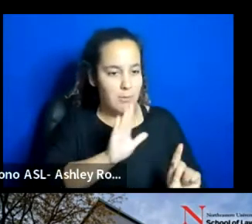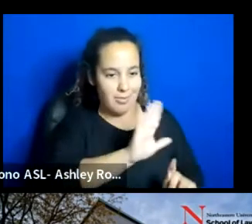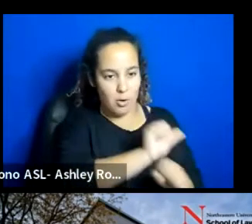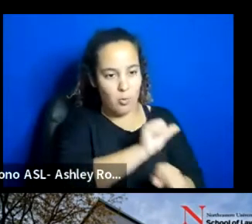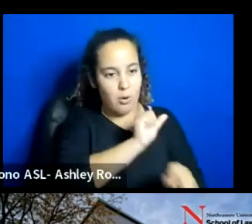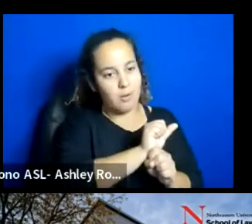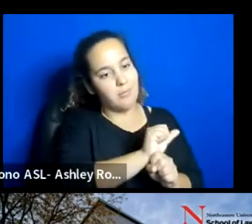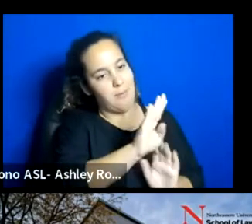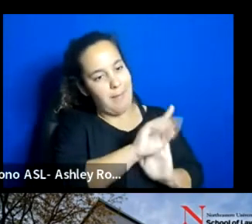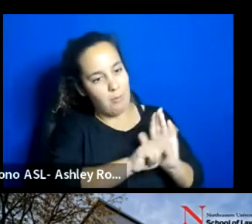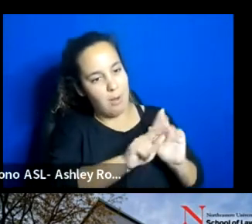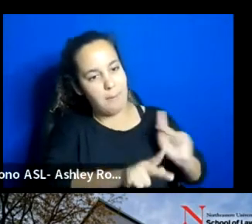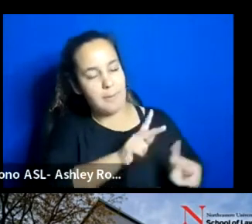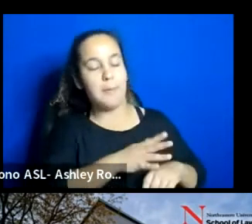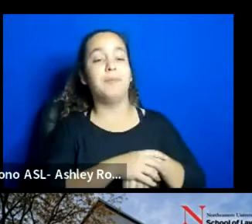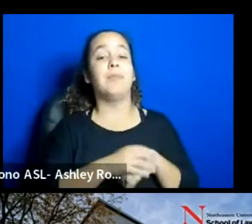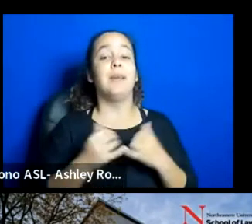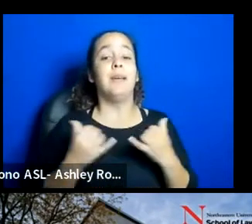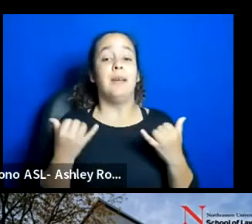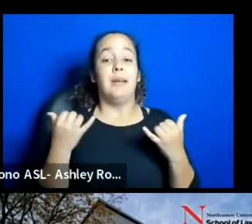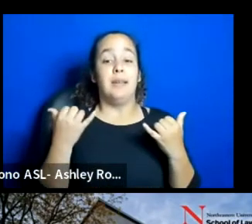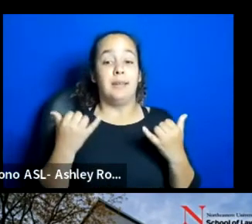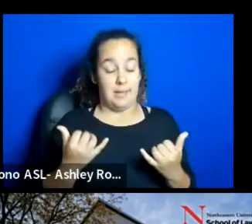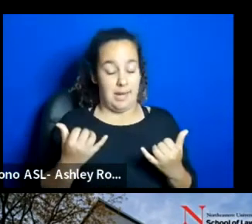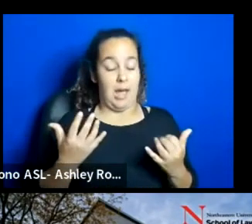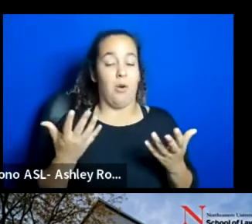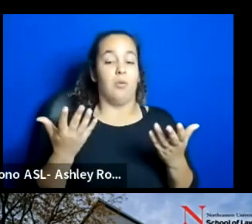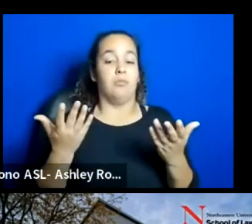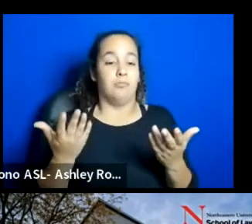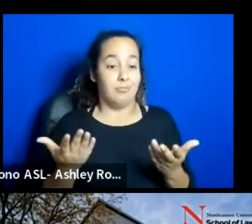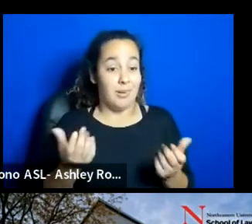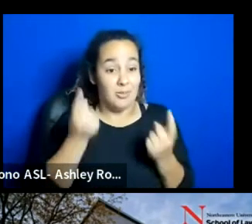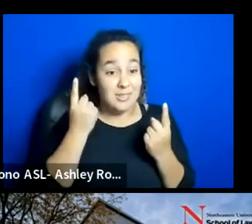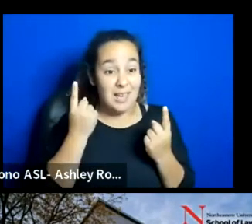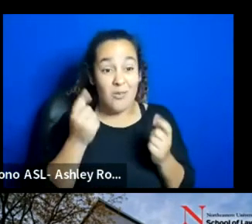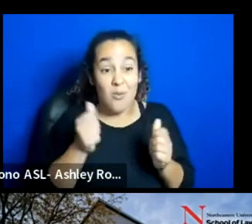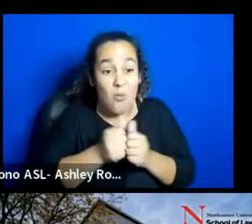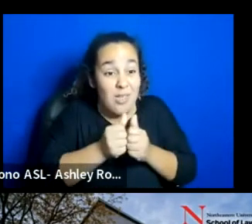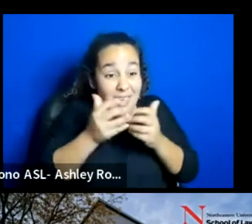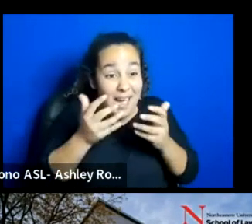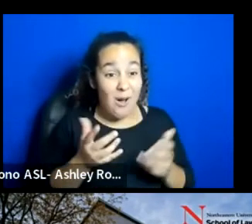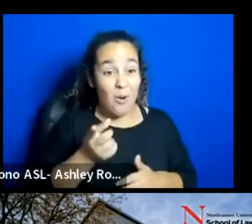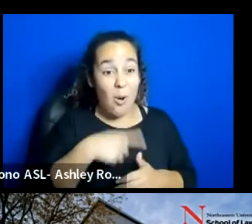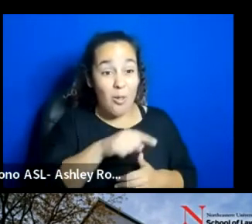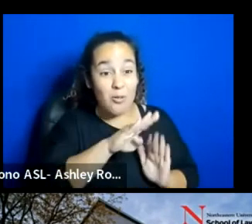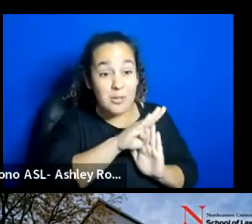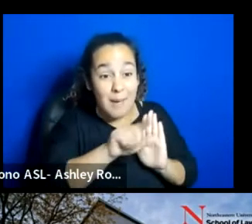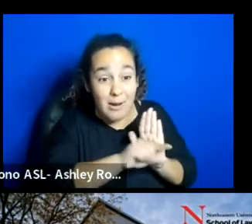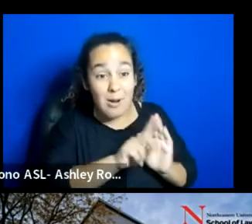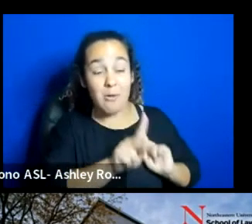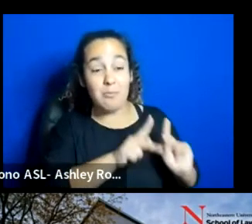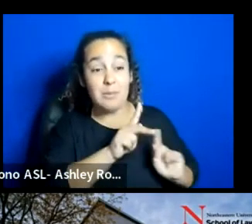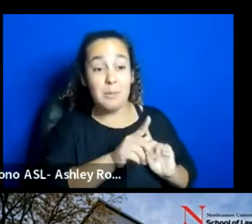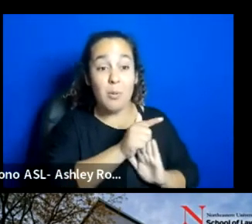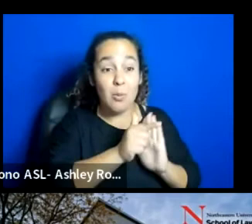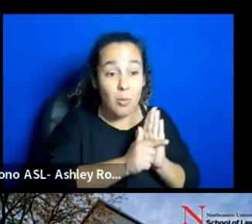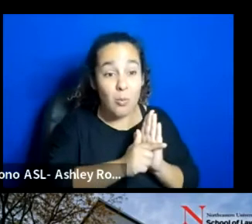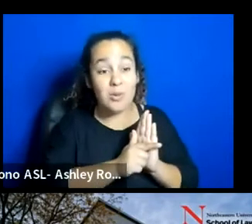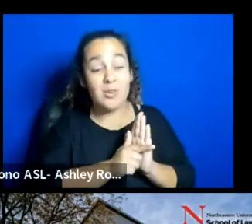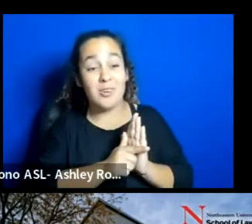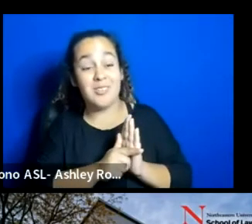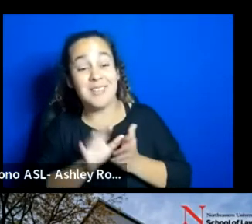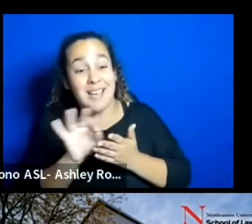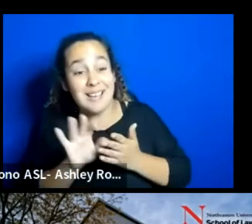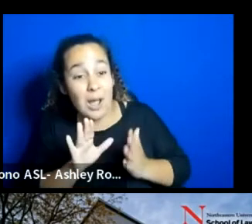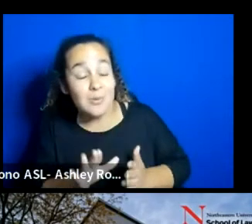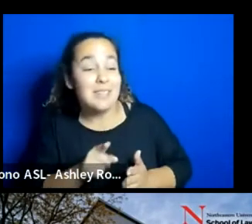book so brilliantly documents is that there would be no American theater without these same agents, lawyers, publishers, accountants,